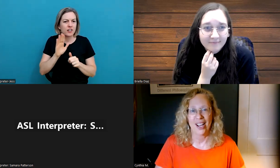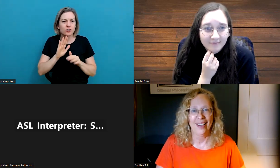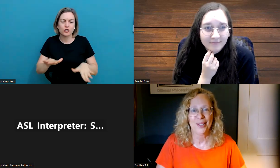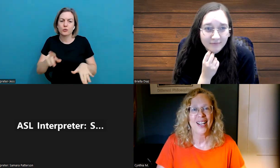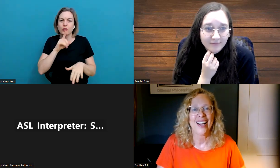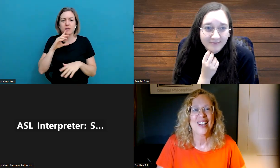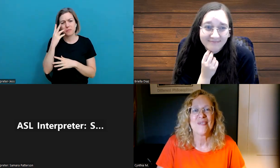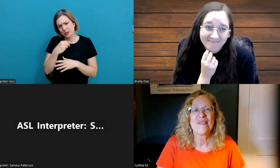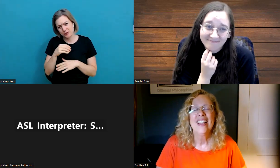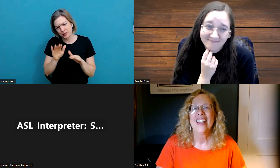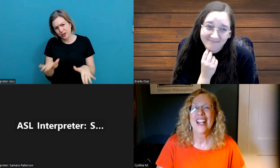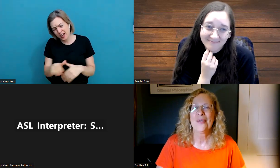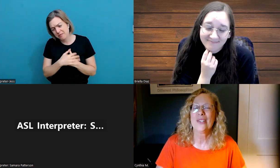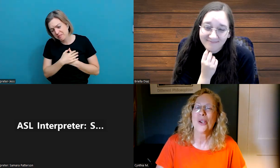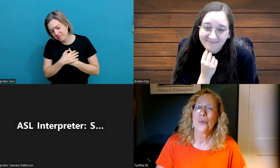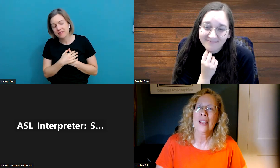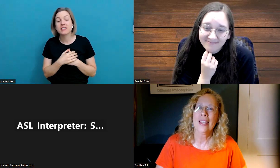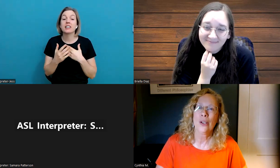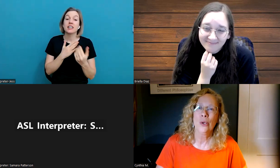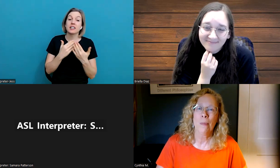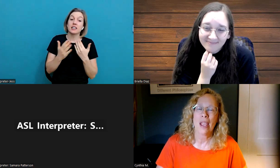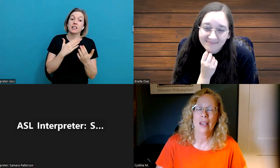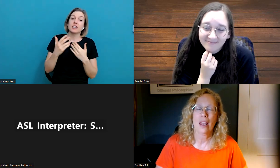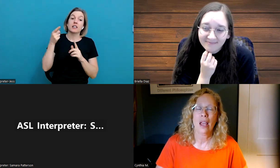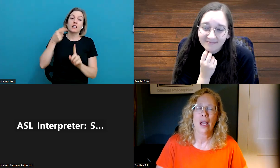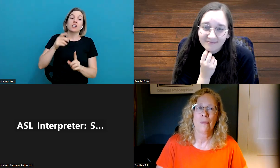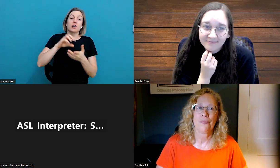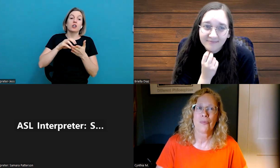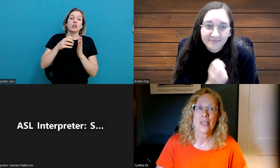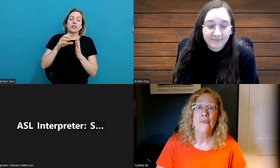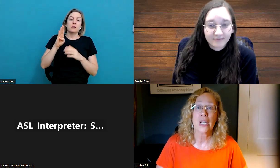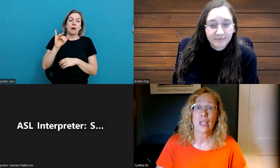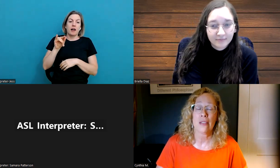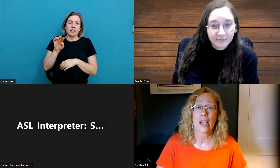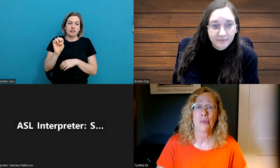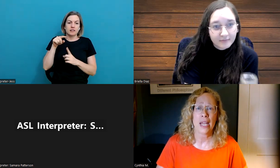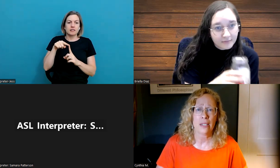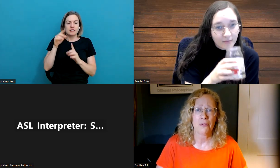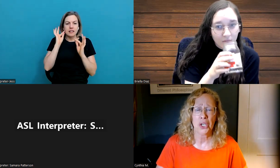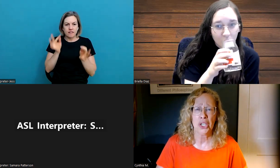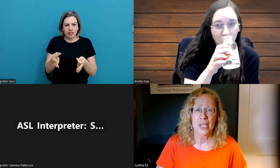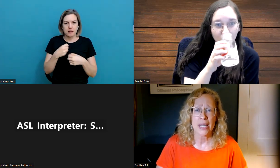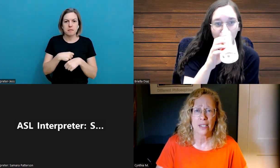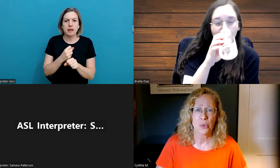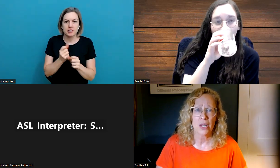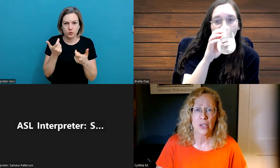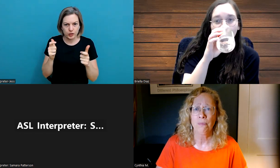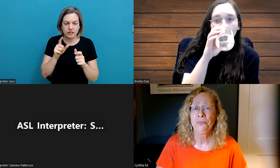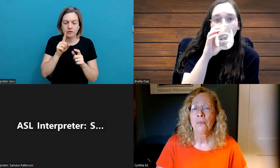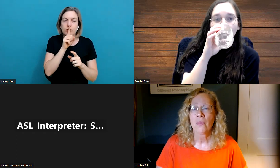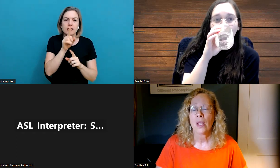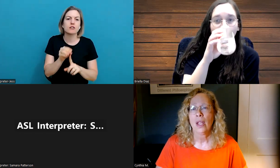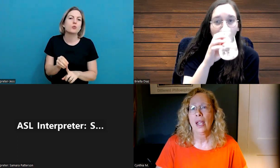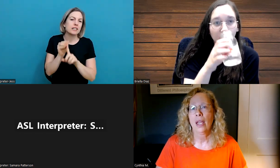beautiful child. At any rate, so with the cookie bite, definitely that creates a very unique